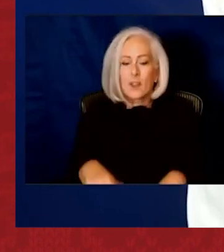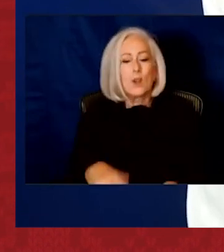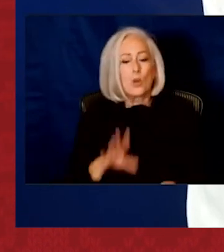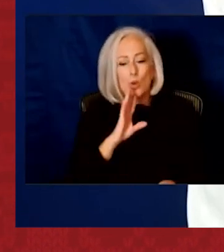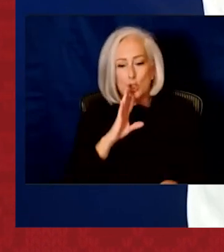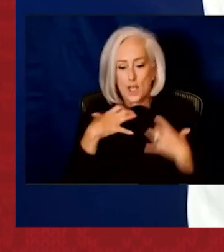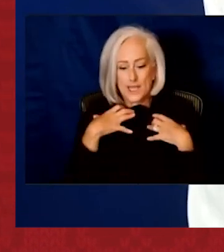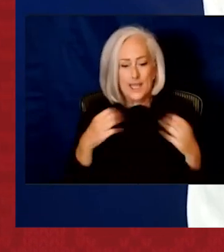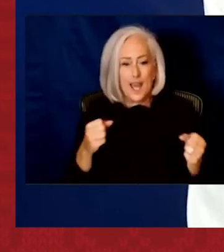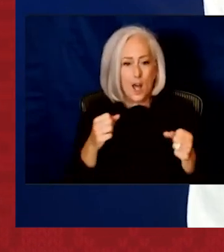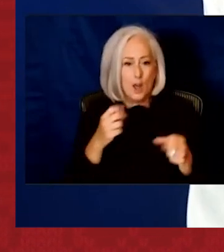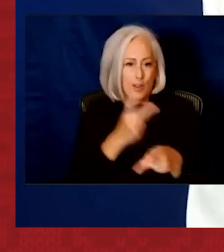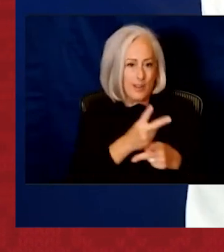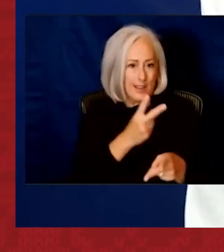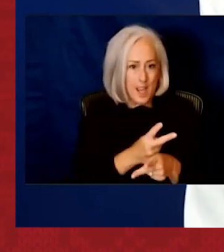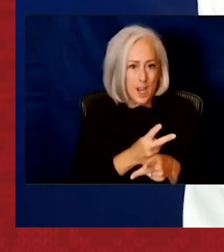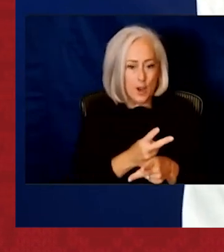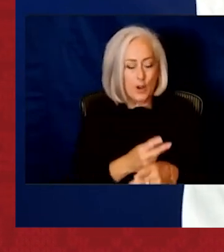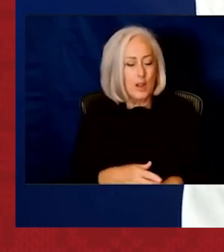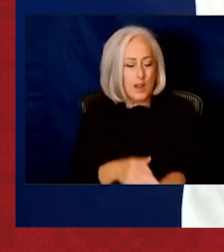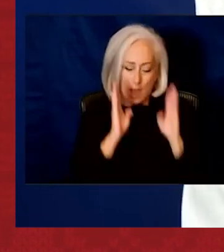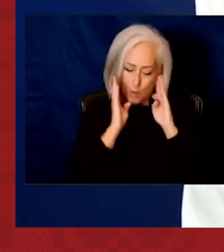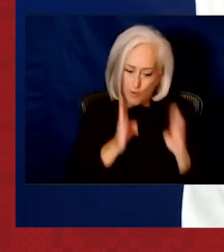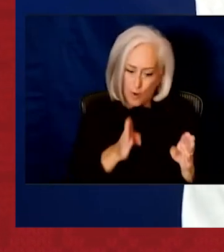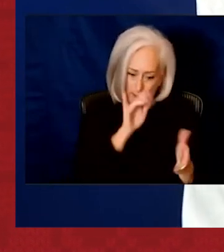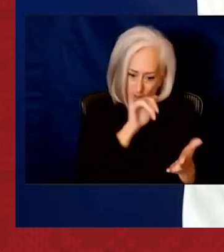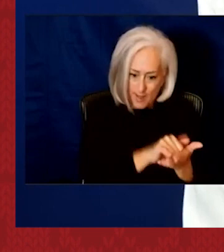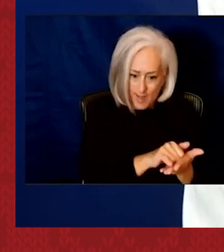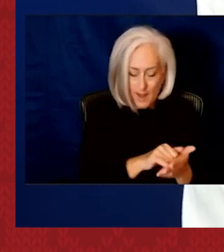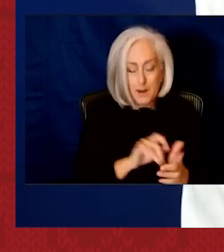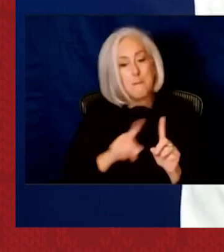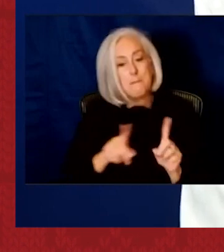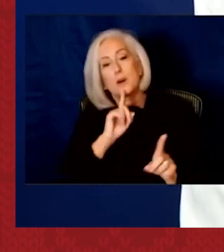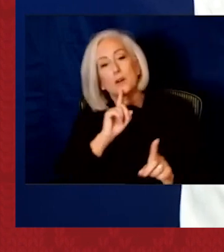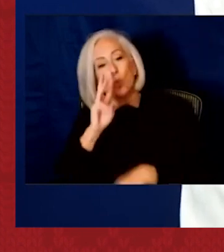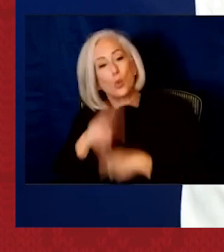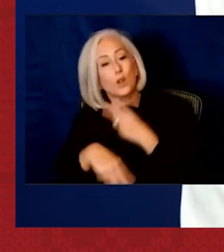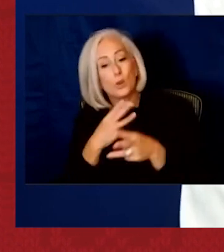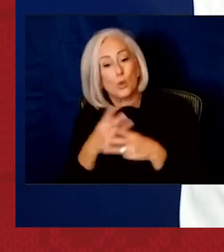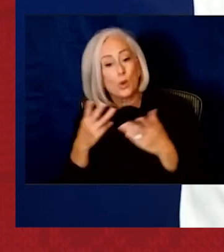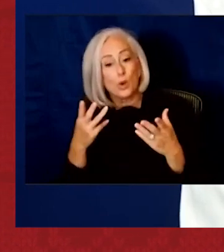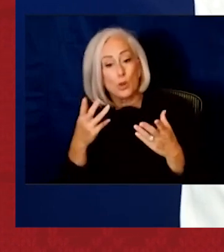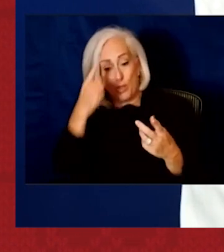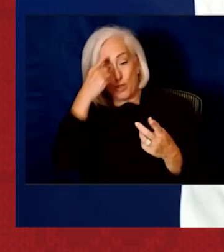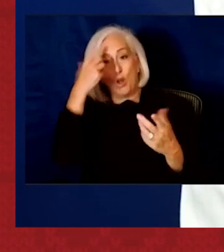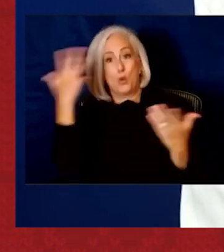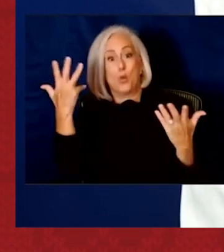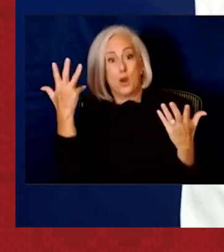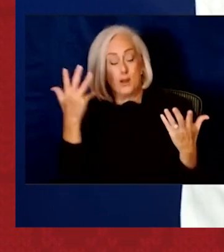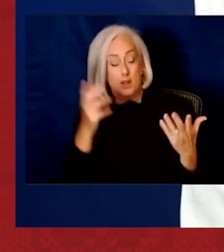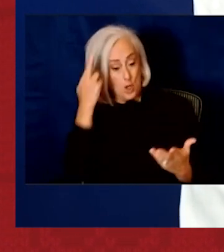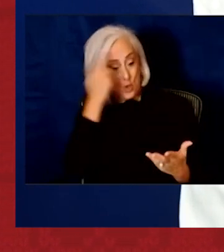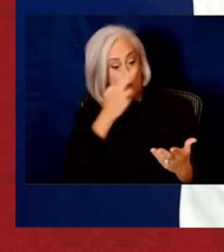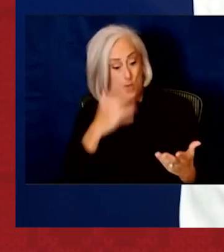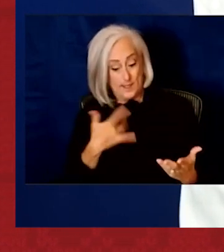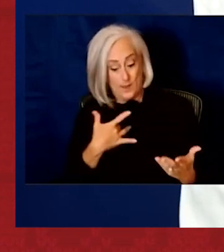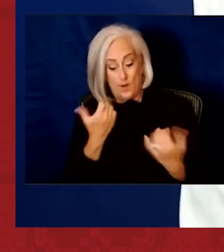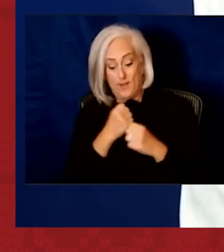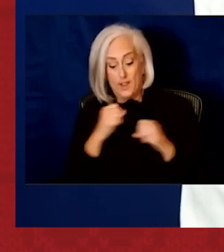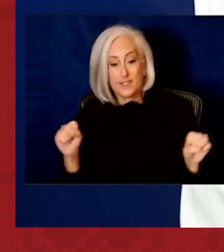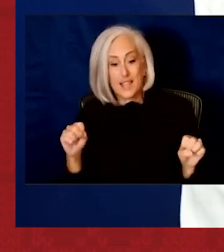your lane, wherever that lane may be. And the reality is that the reason we feel safe is because we don't see